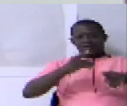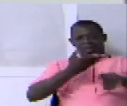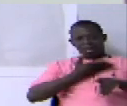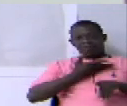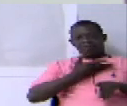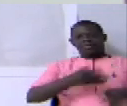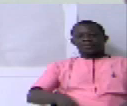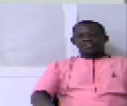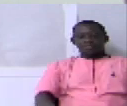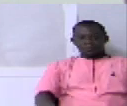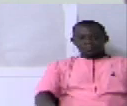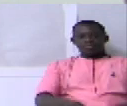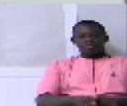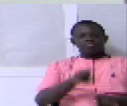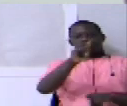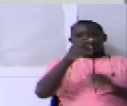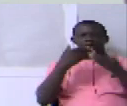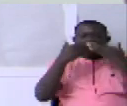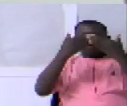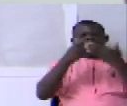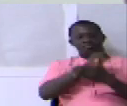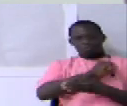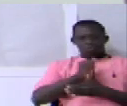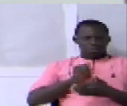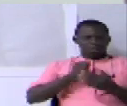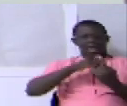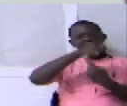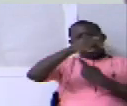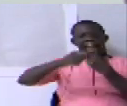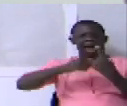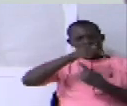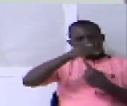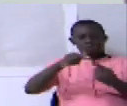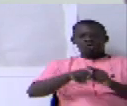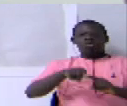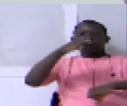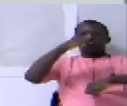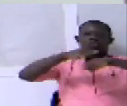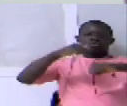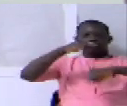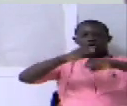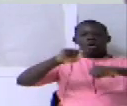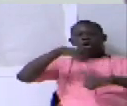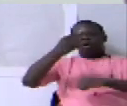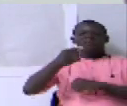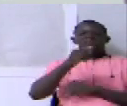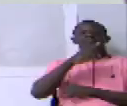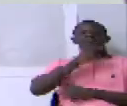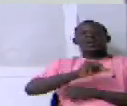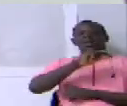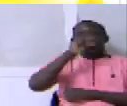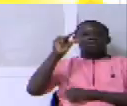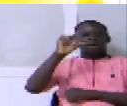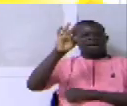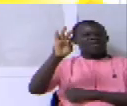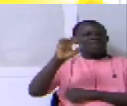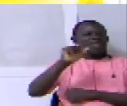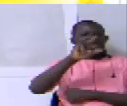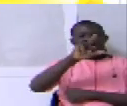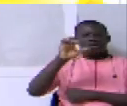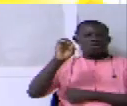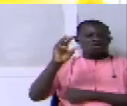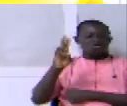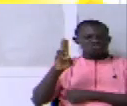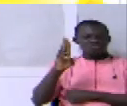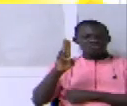So you have told us about the torture of Fallou Ceesay. Yes, sir.